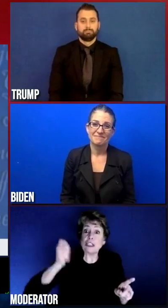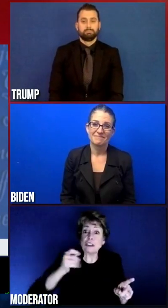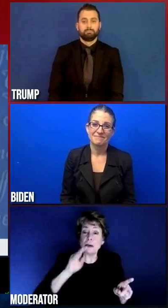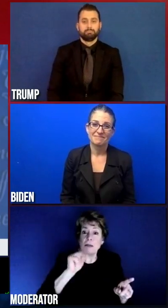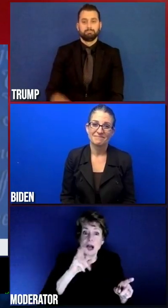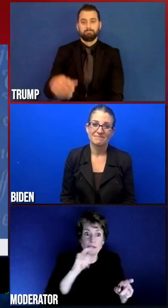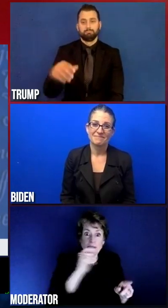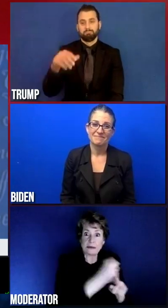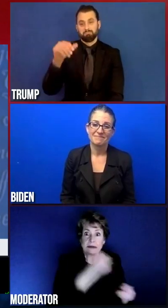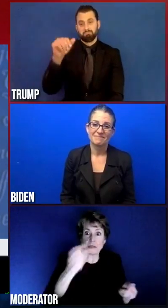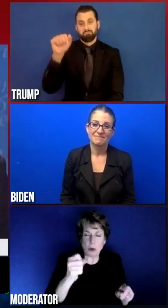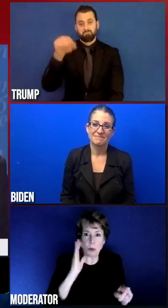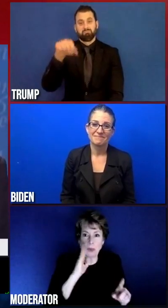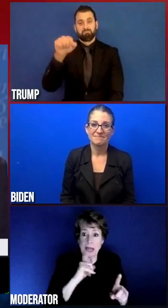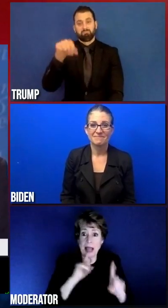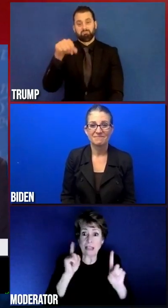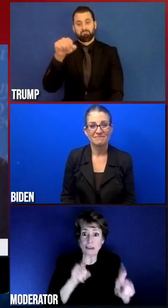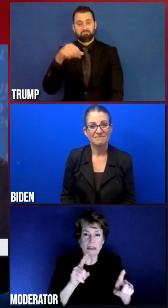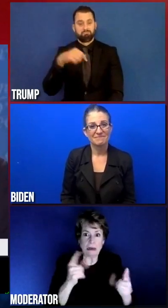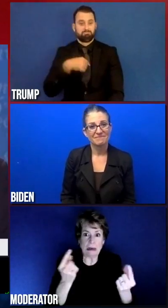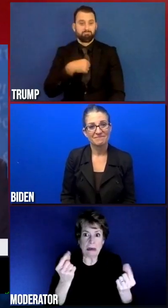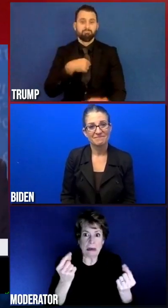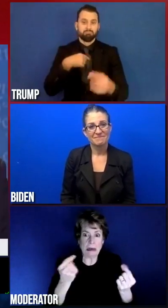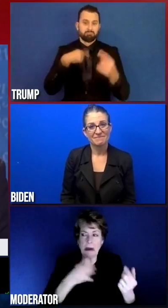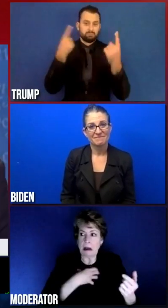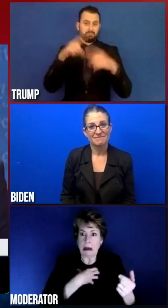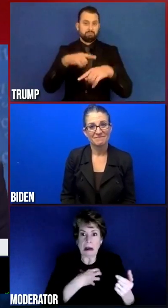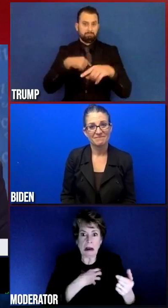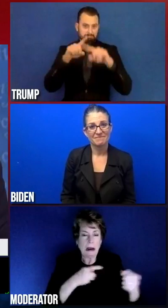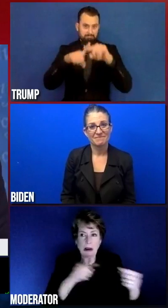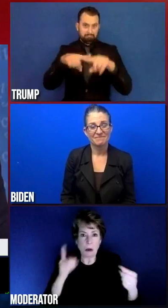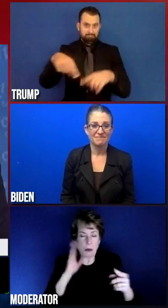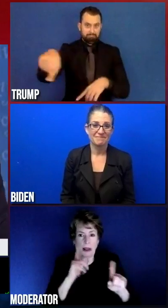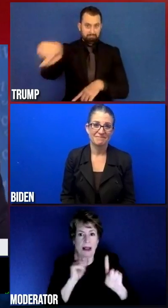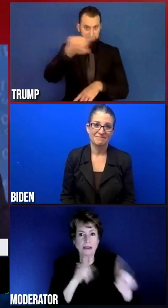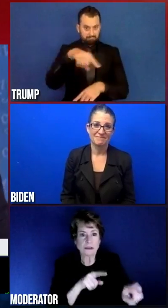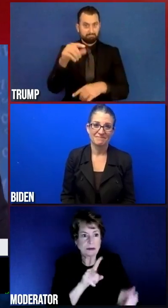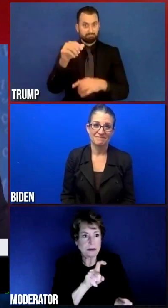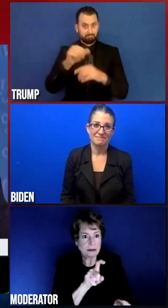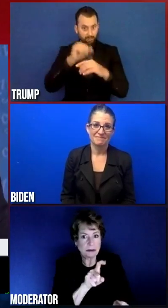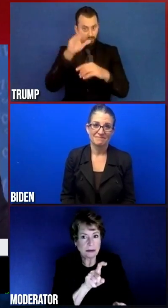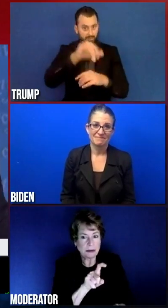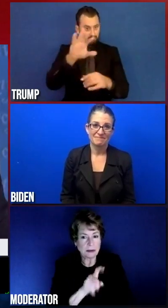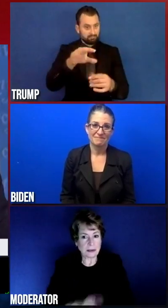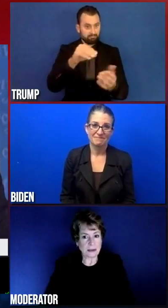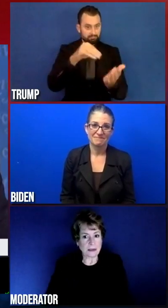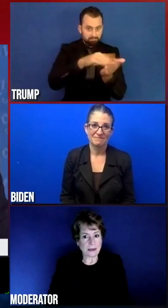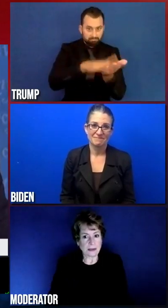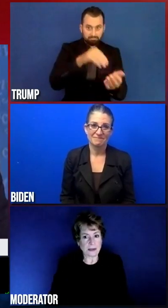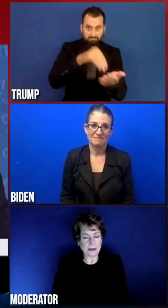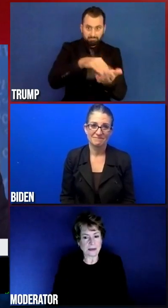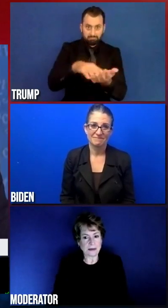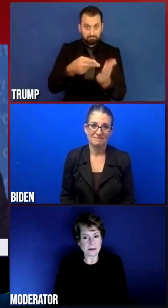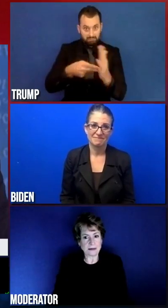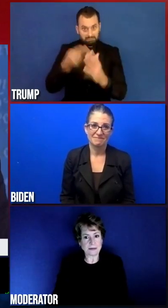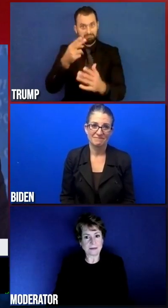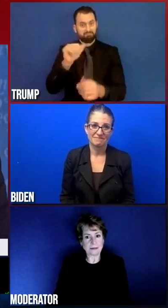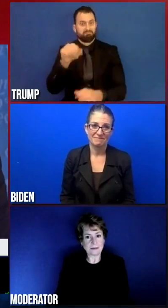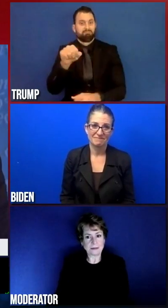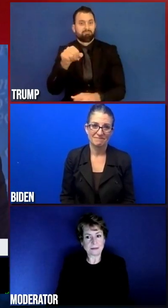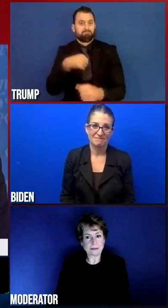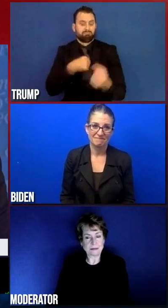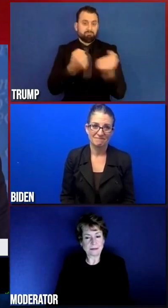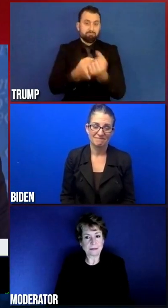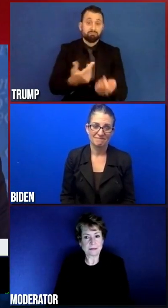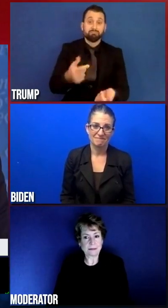definitely. I hope we don't need them in terms of the election itself. But for the ballots, I think so. Because what's happening is